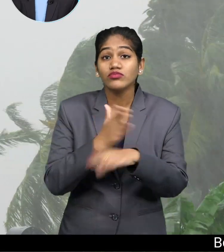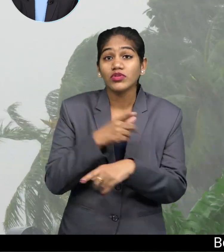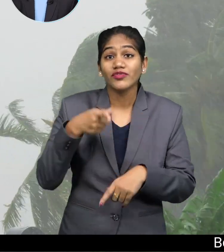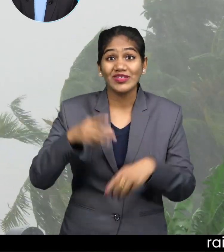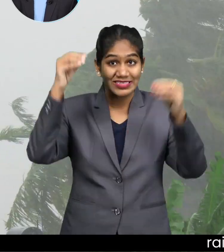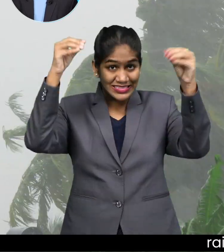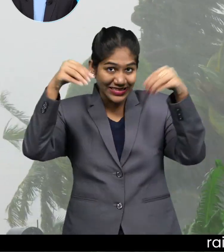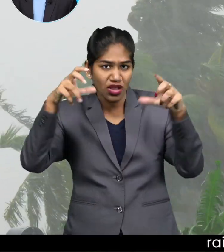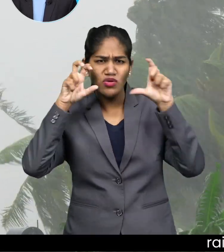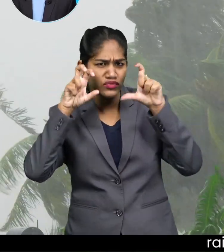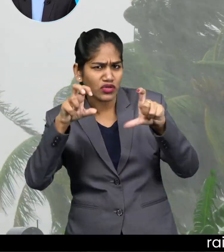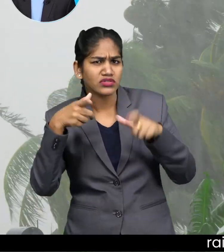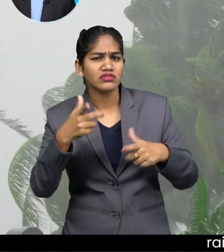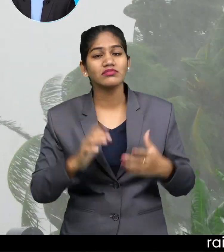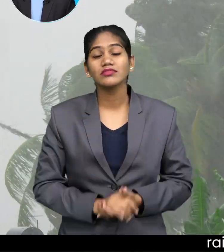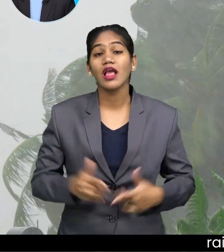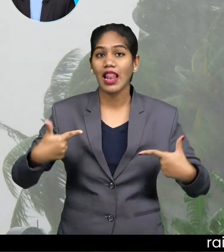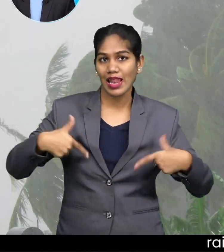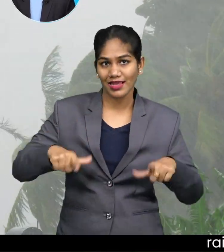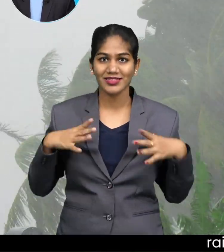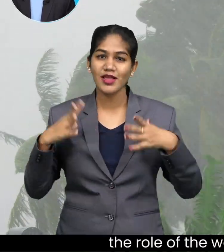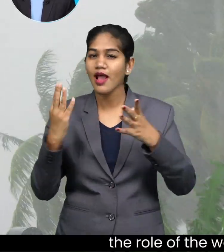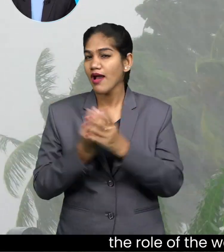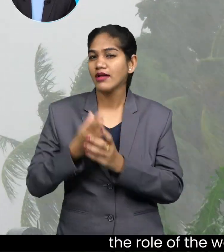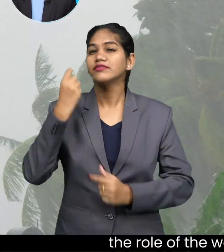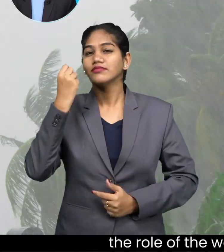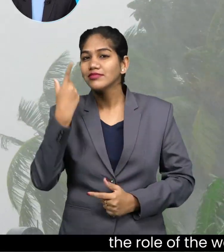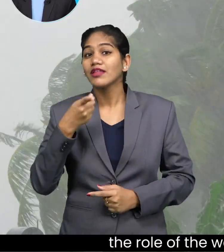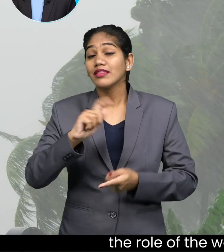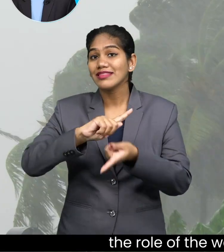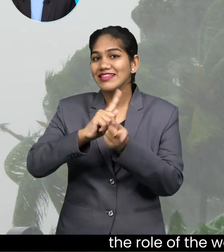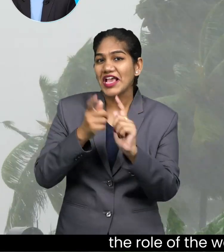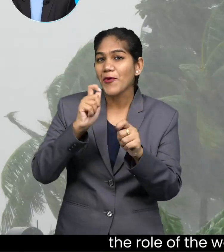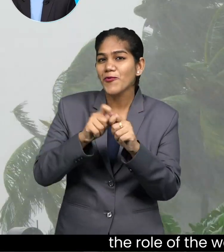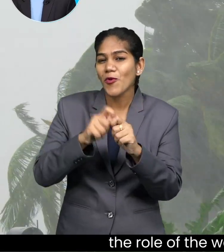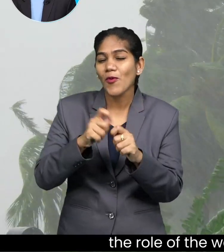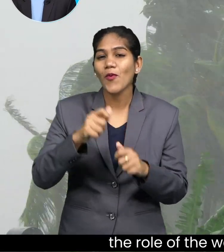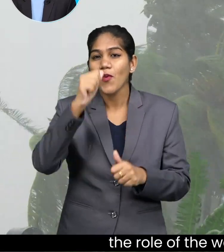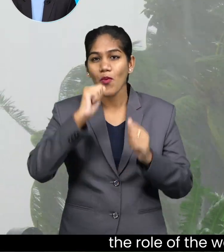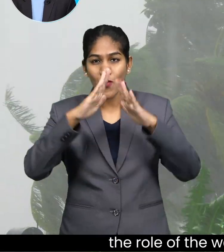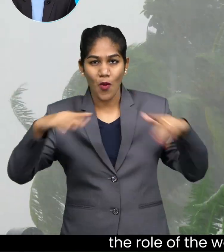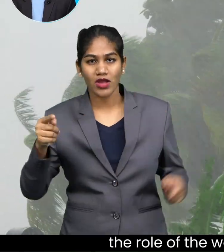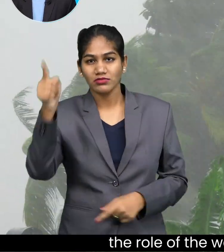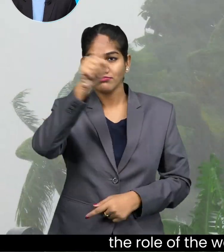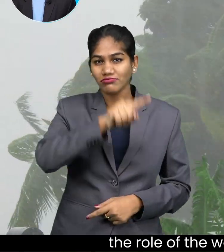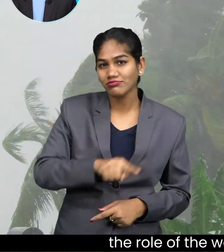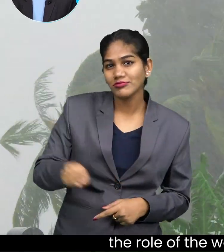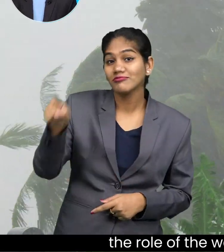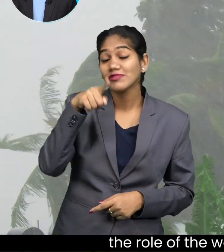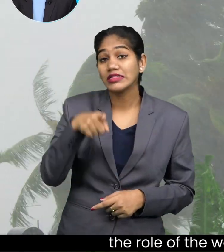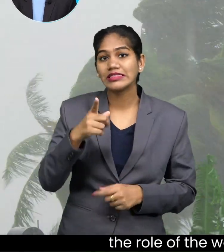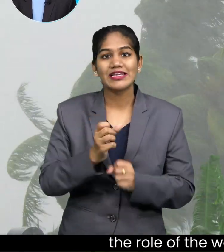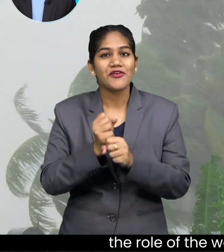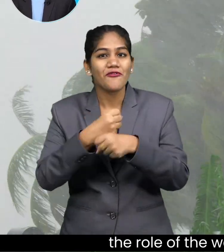Before watching this rain, let us understand the role of the water cycle in forming